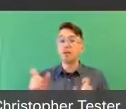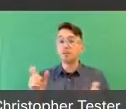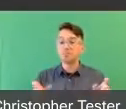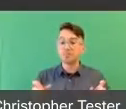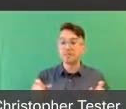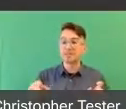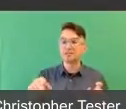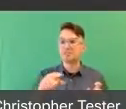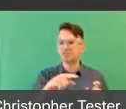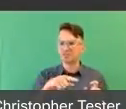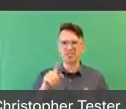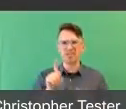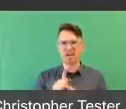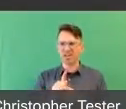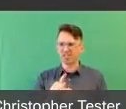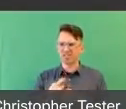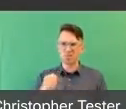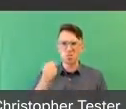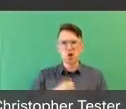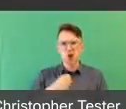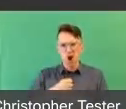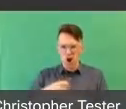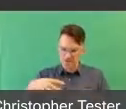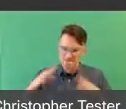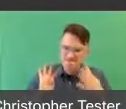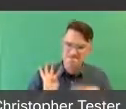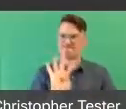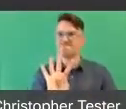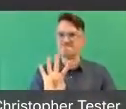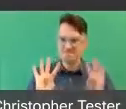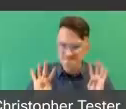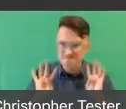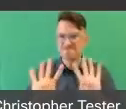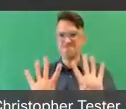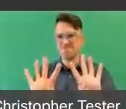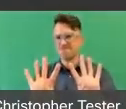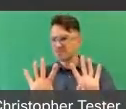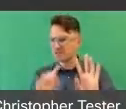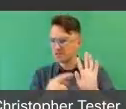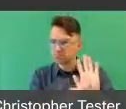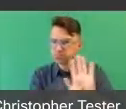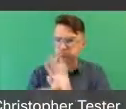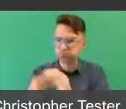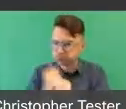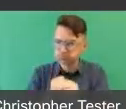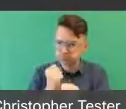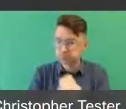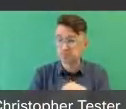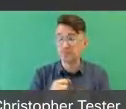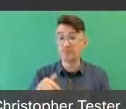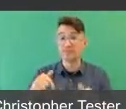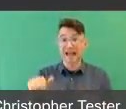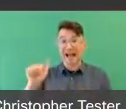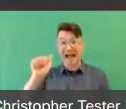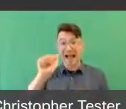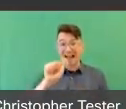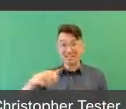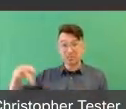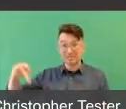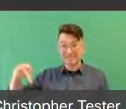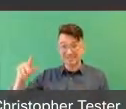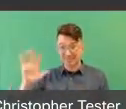Pacific, for example, has definitely highlighted that communities affected are taking the response into their own